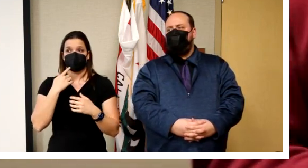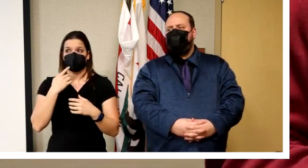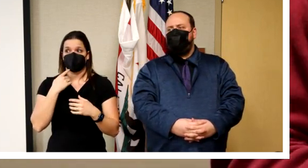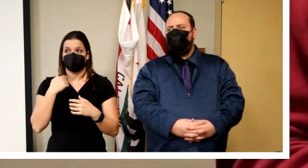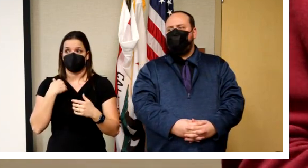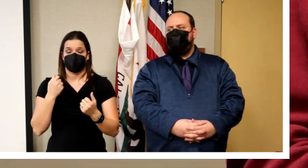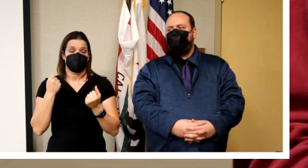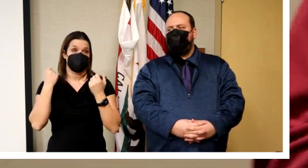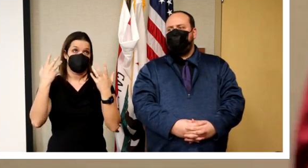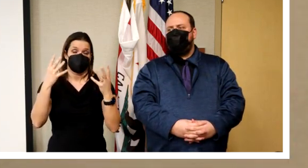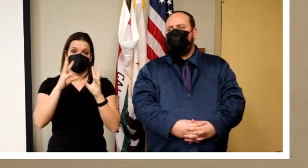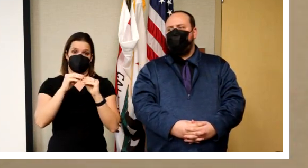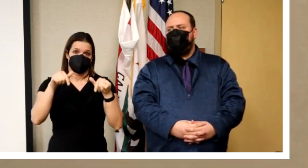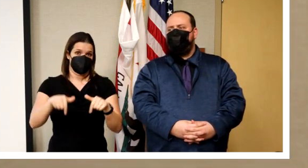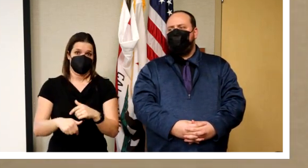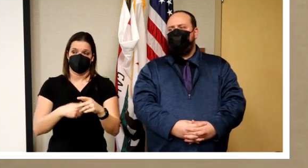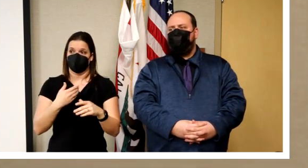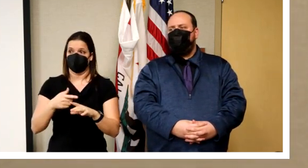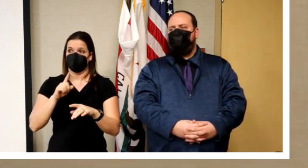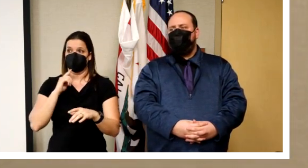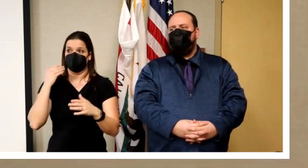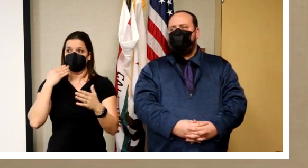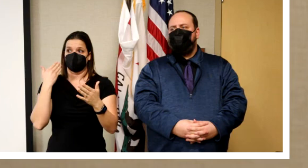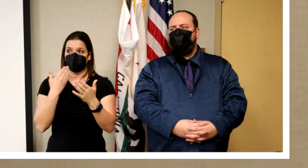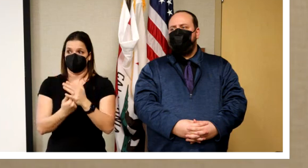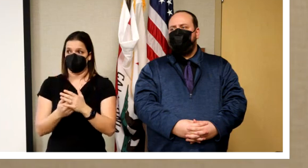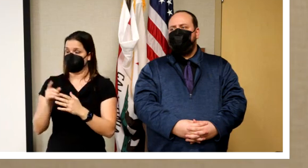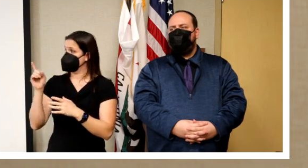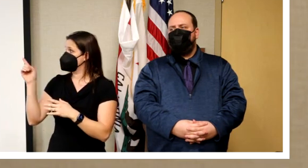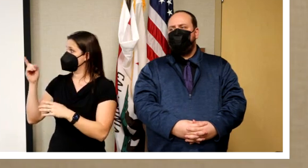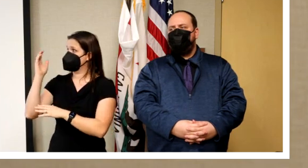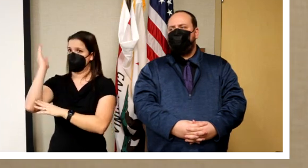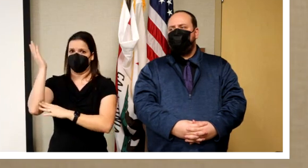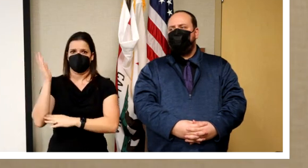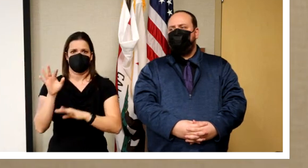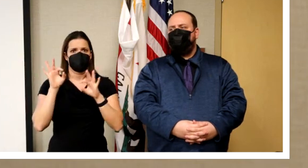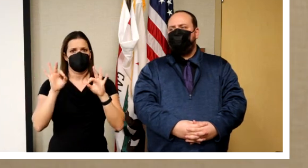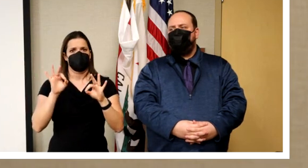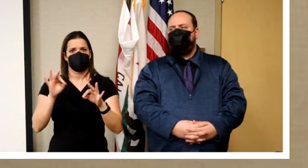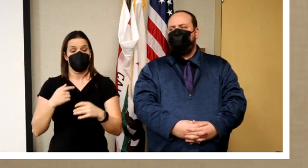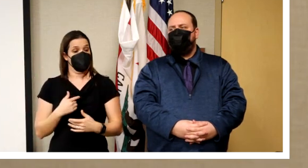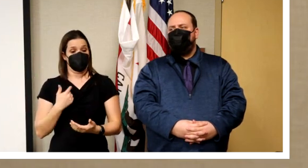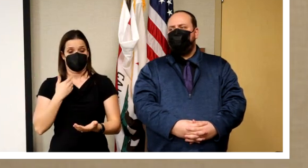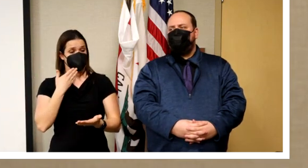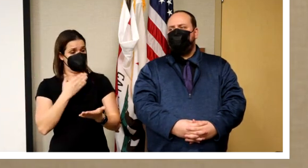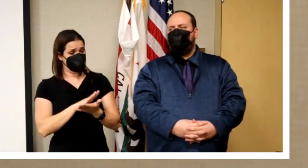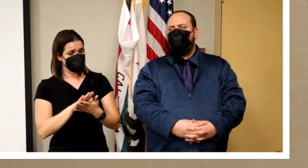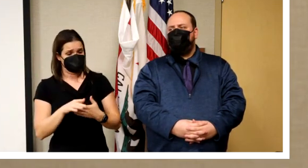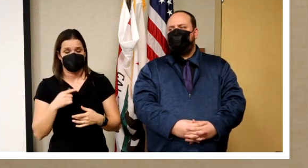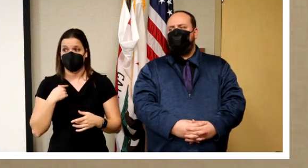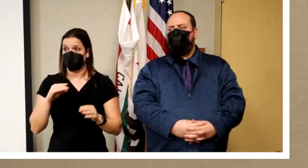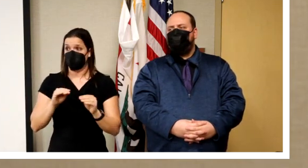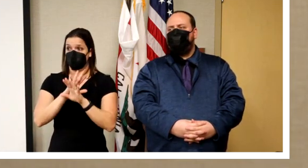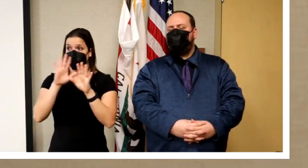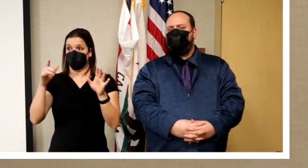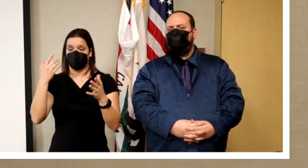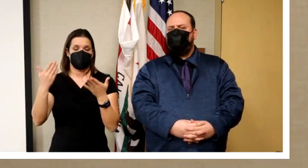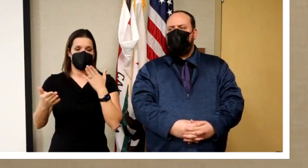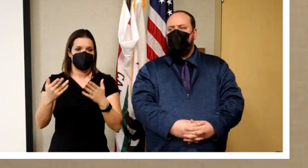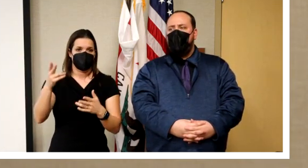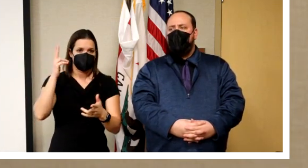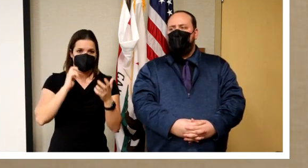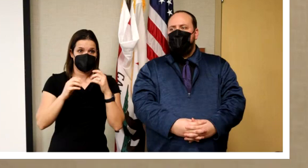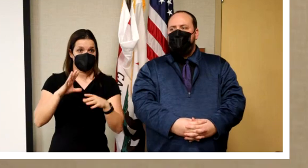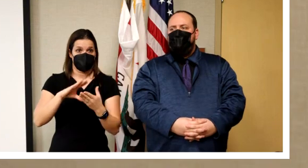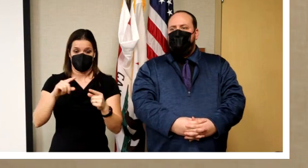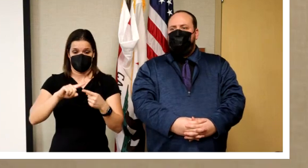been to a whole bunch of these meetings. This was really well done. I thought that was a great presentation. Well, that's nice. Thank you. Clarified things. I probably heard, but learned